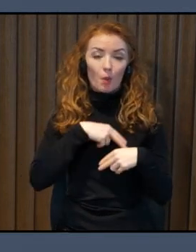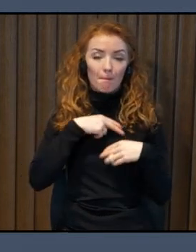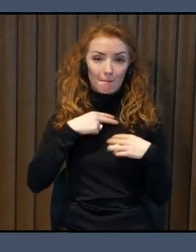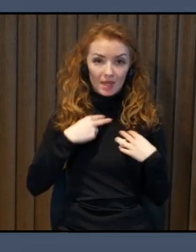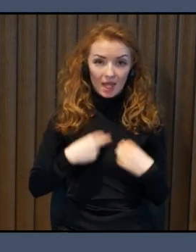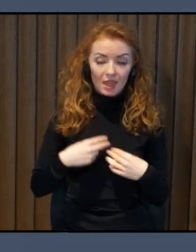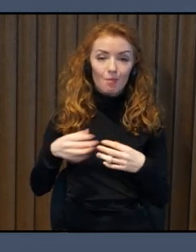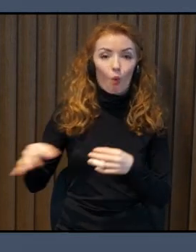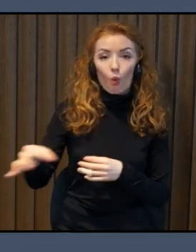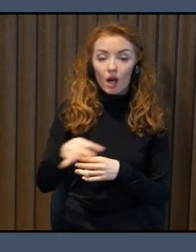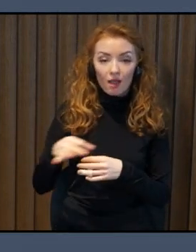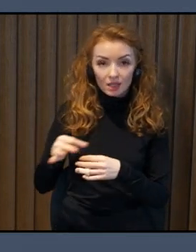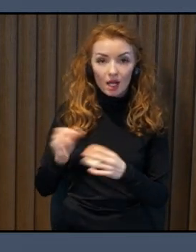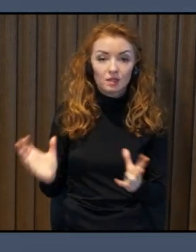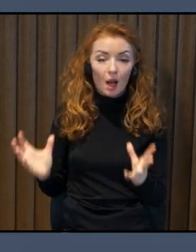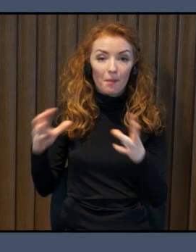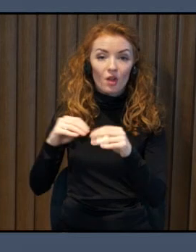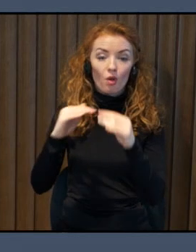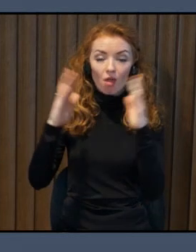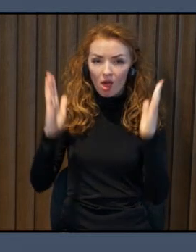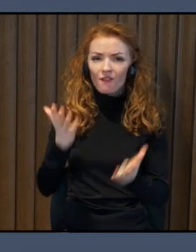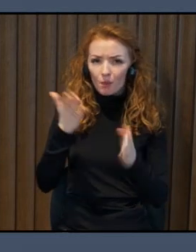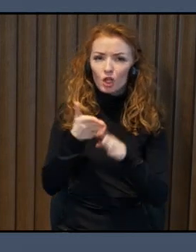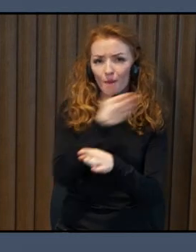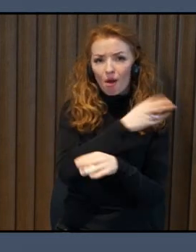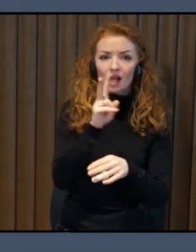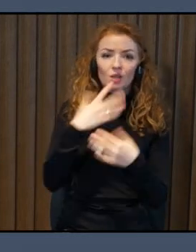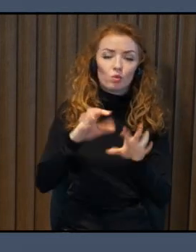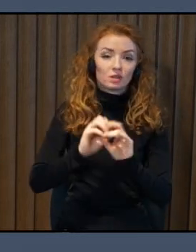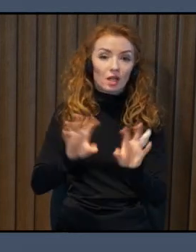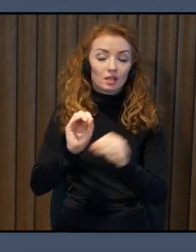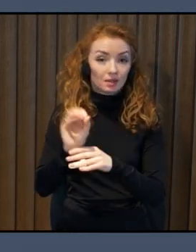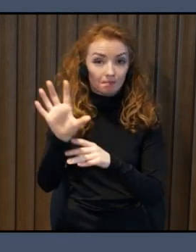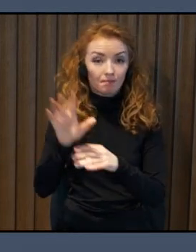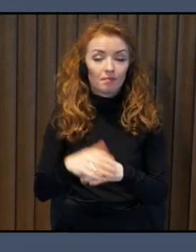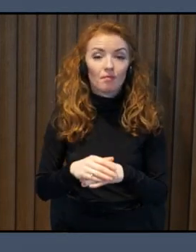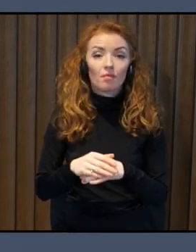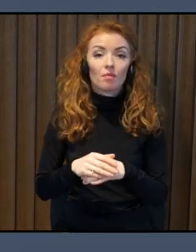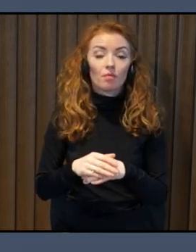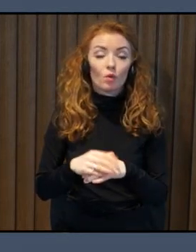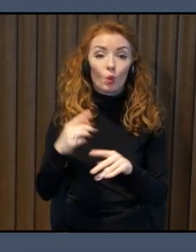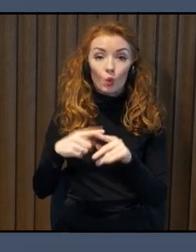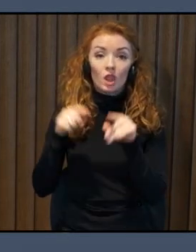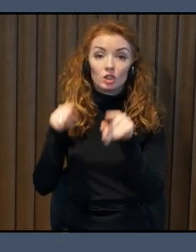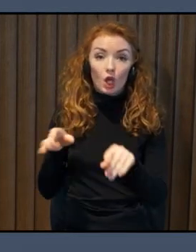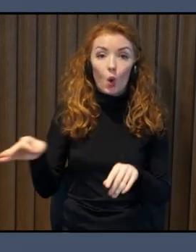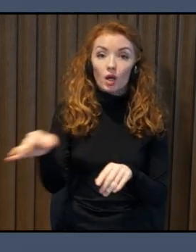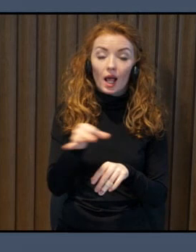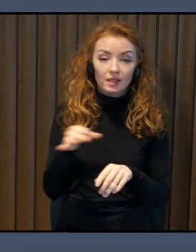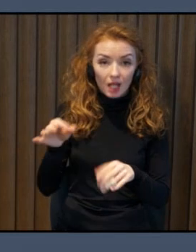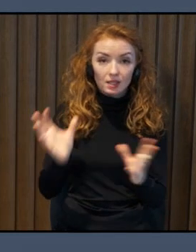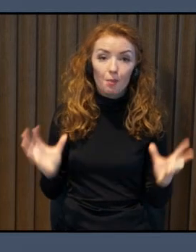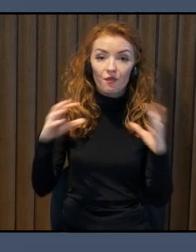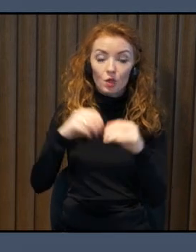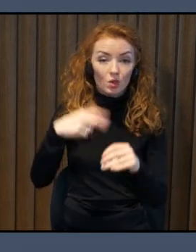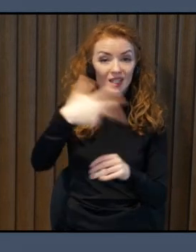is disabled people's organizations. That was already spoken and mentioned in another presentation,